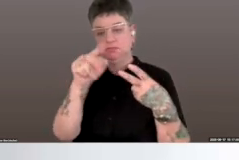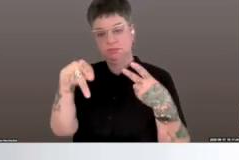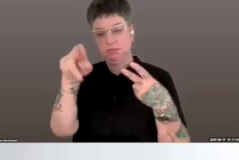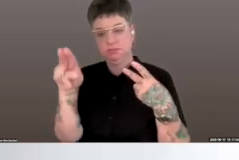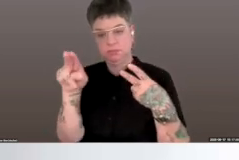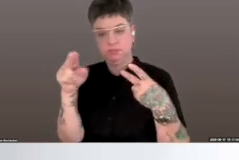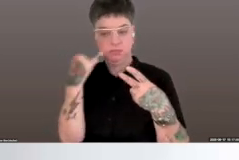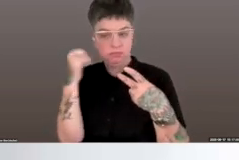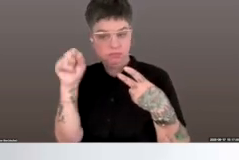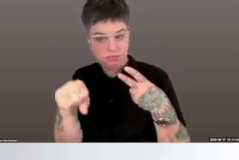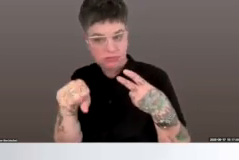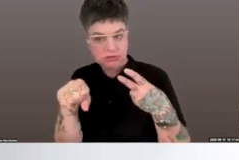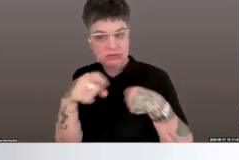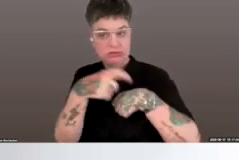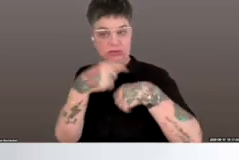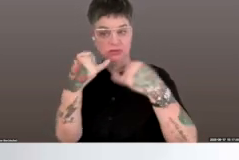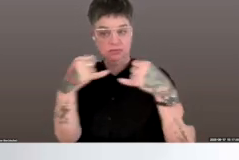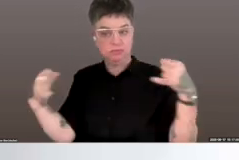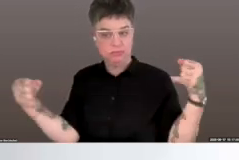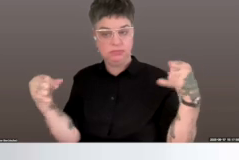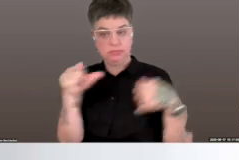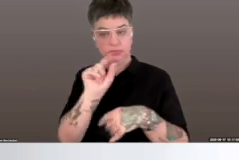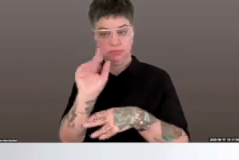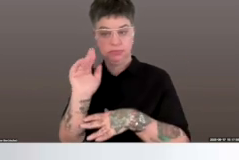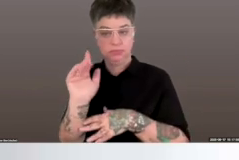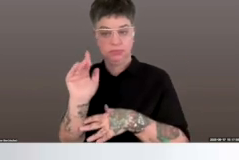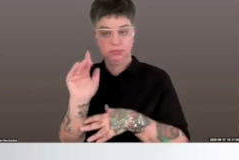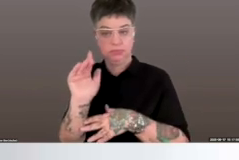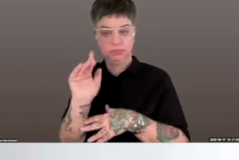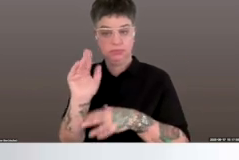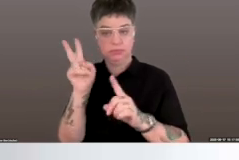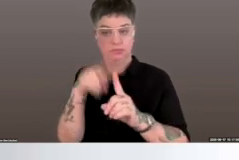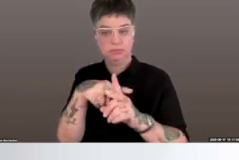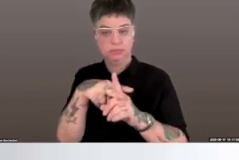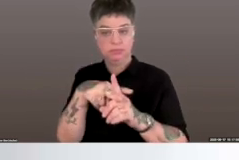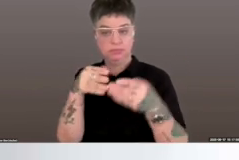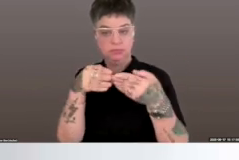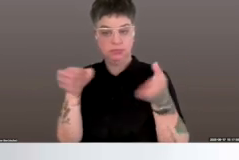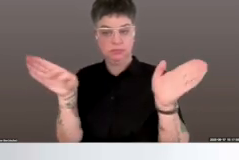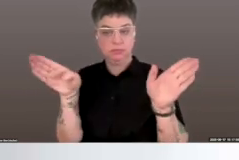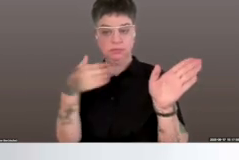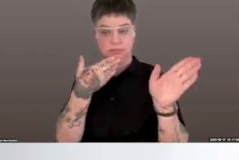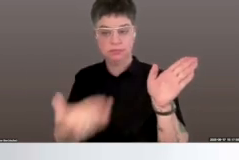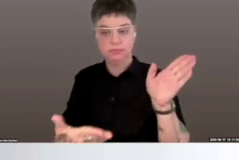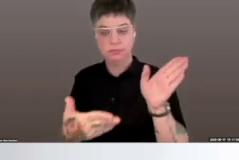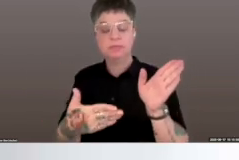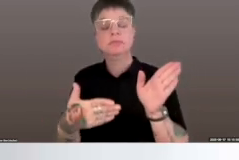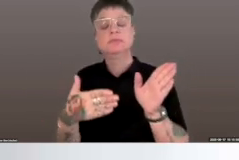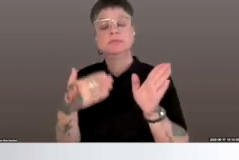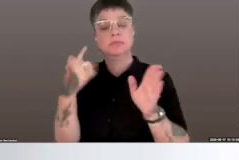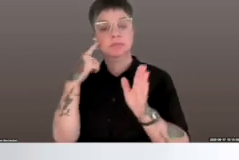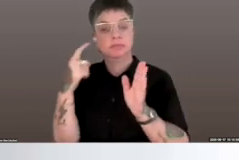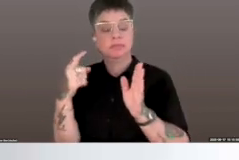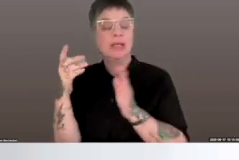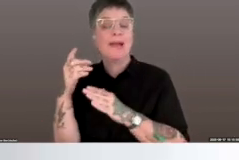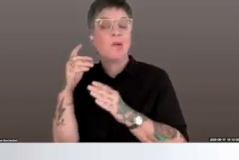If yes, is there any timeline on when in 2025 where applications will be open? Thank you." So as I noted a little